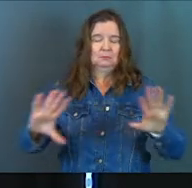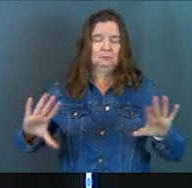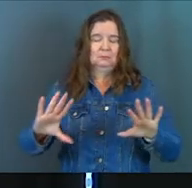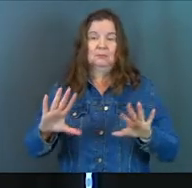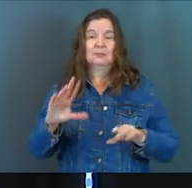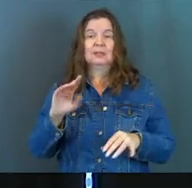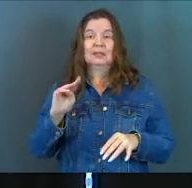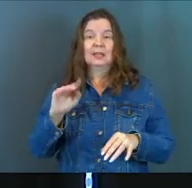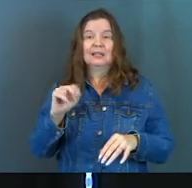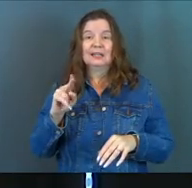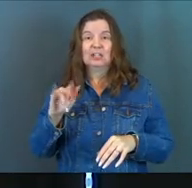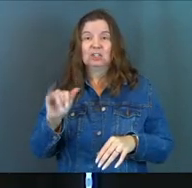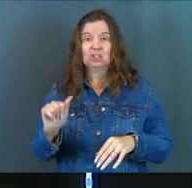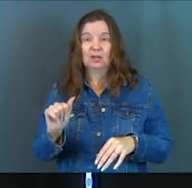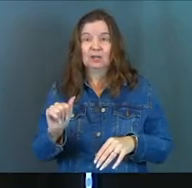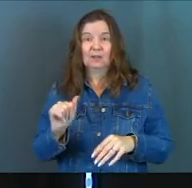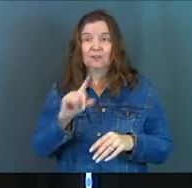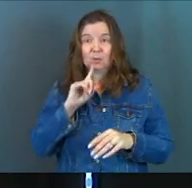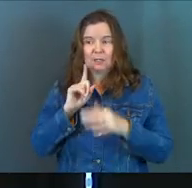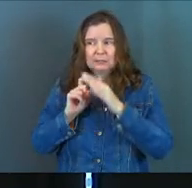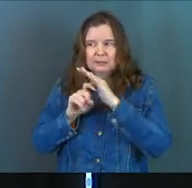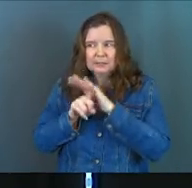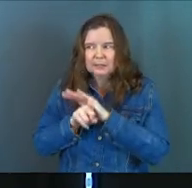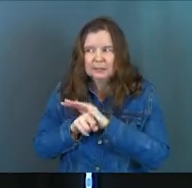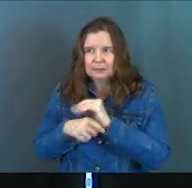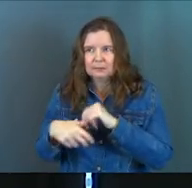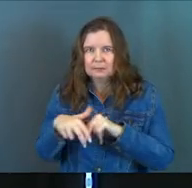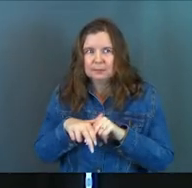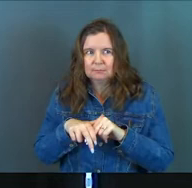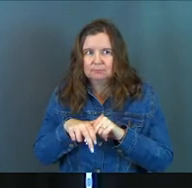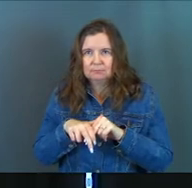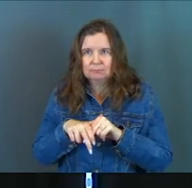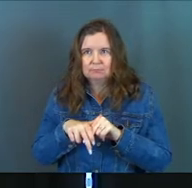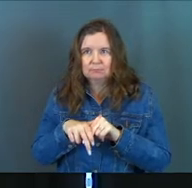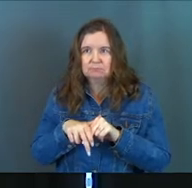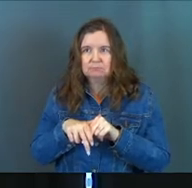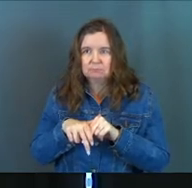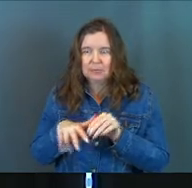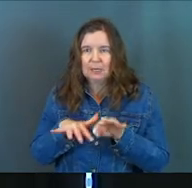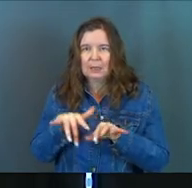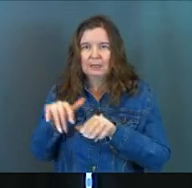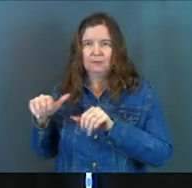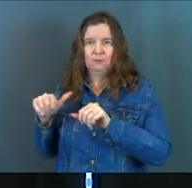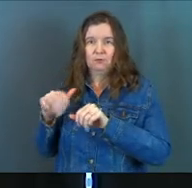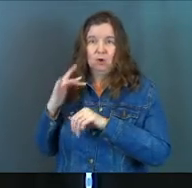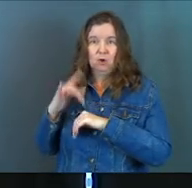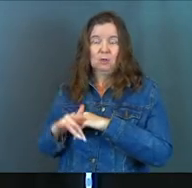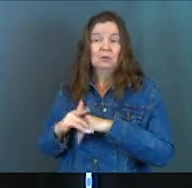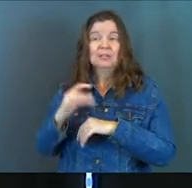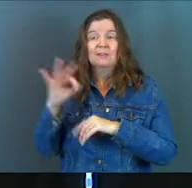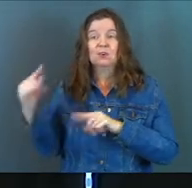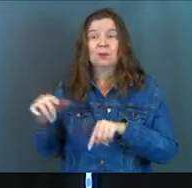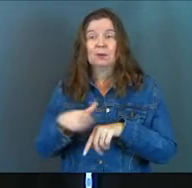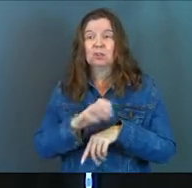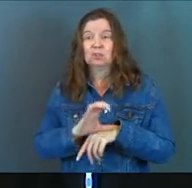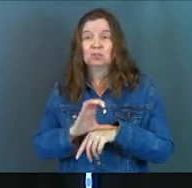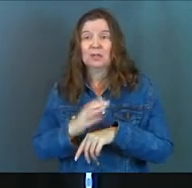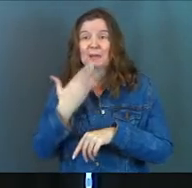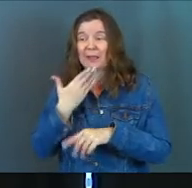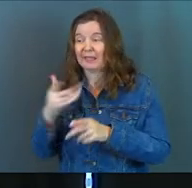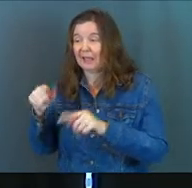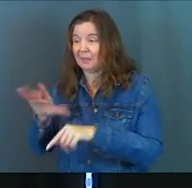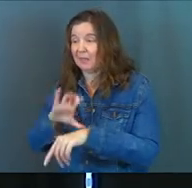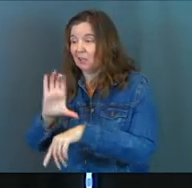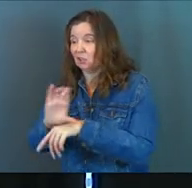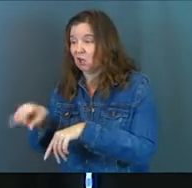then ninja. Go ninja. For real. If you're coming from another church and you're like, hey, listen, bad things